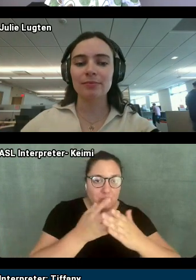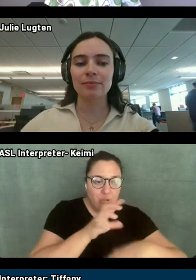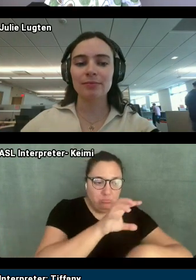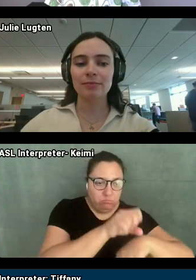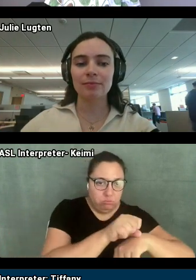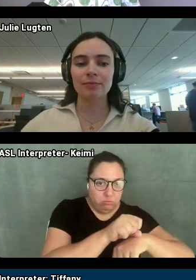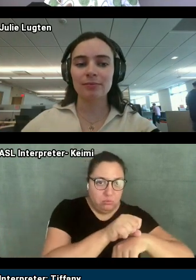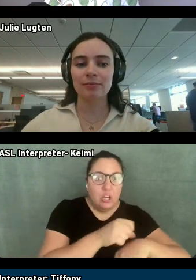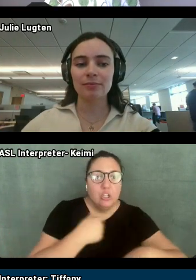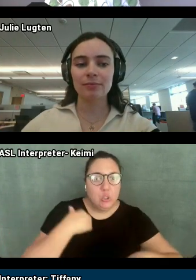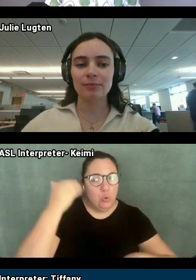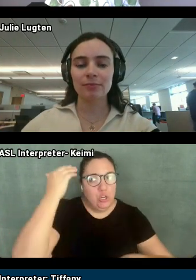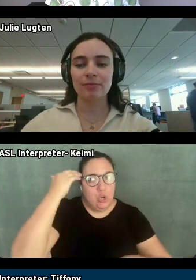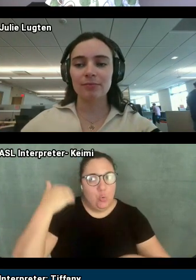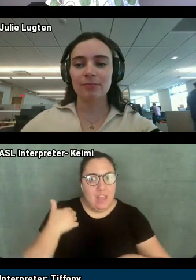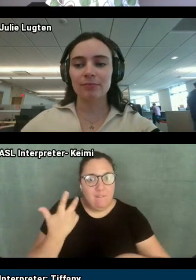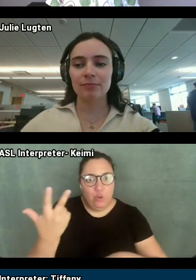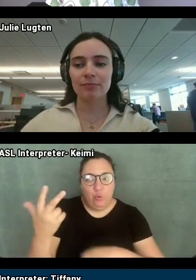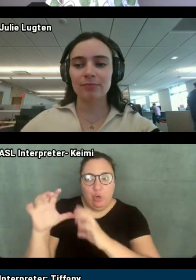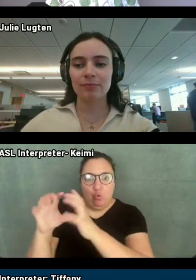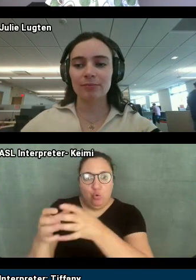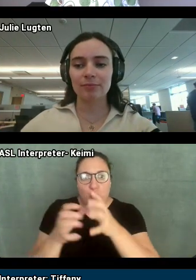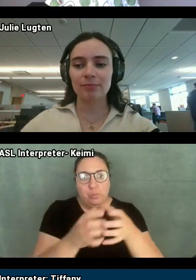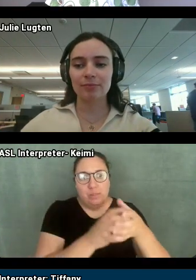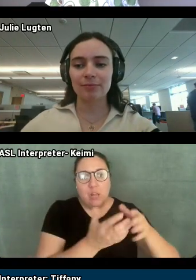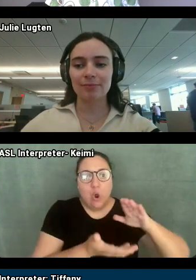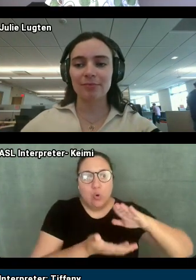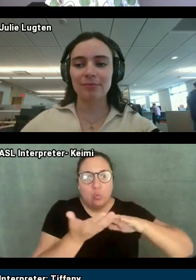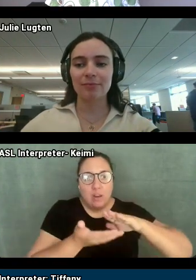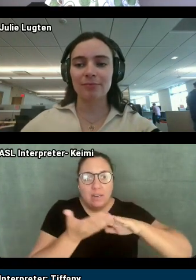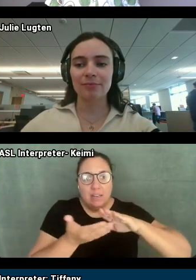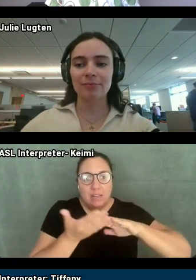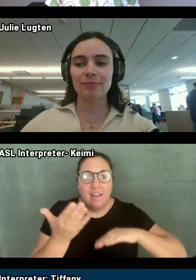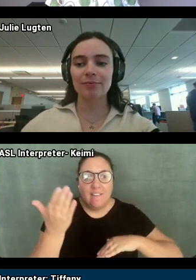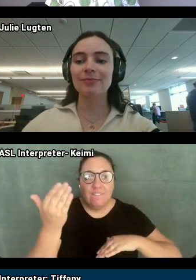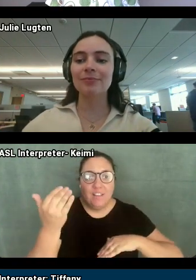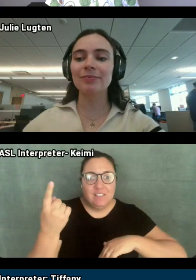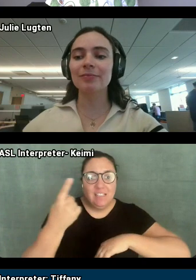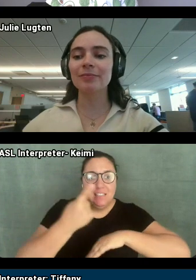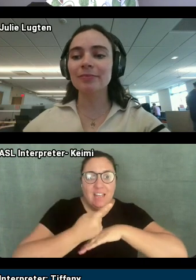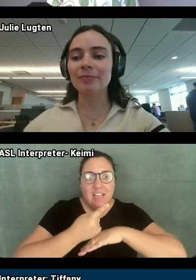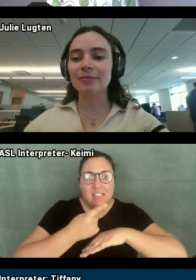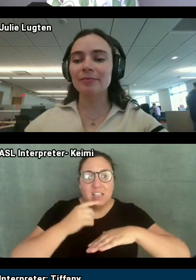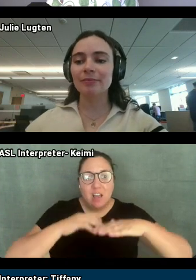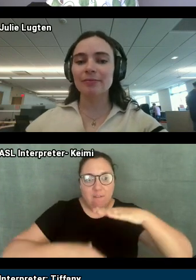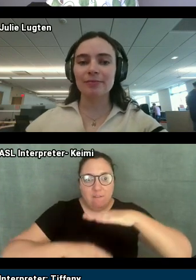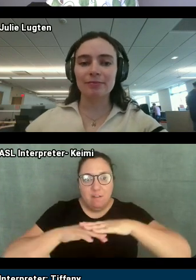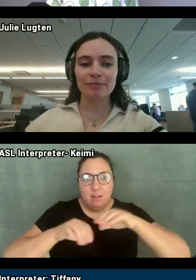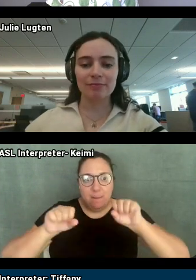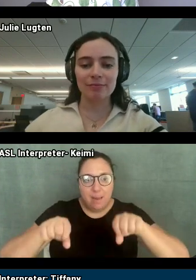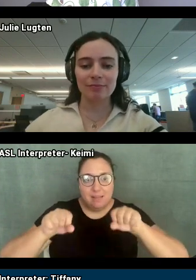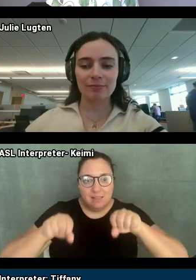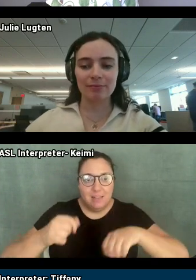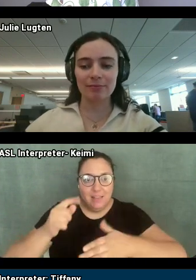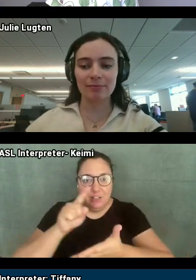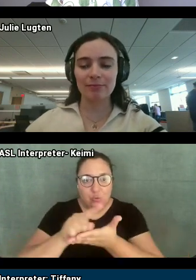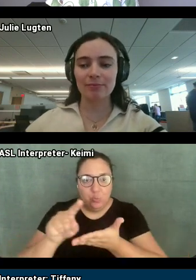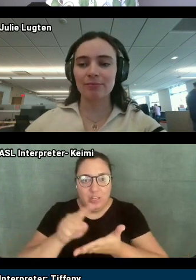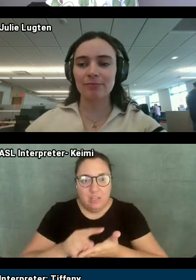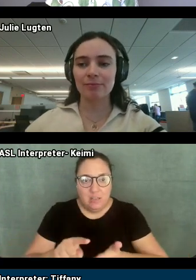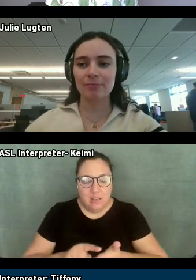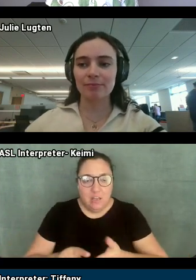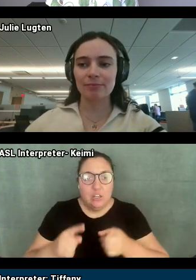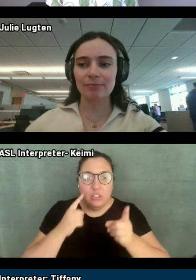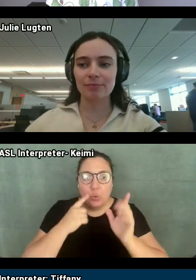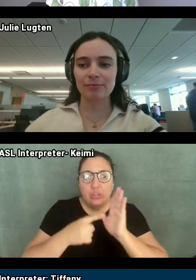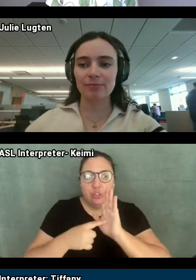we knew they had 3 crews running, 15 days of capacity each week. So a little single object report that showed me how many working